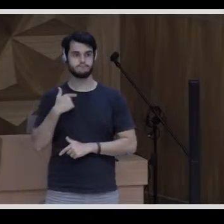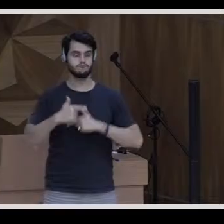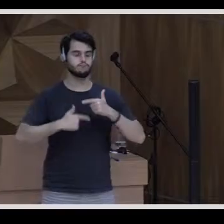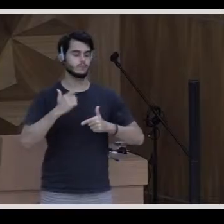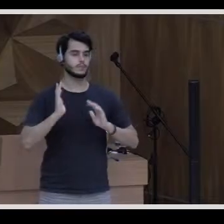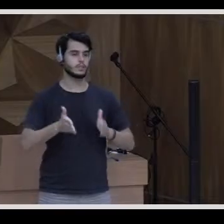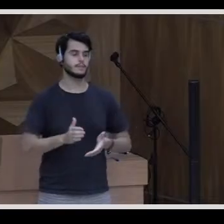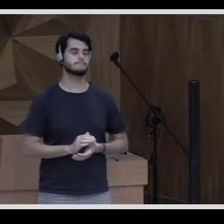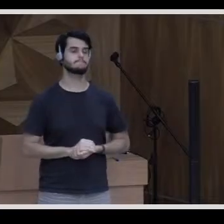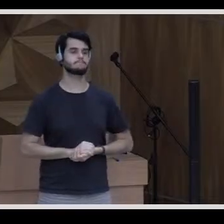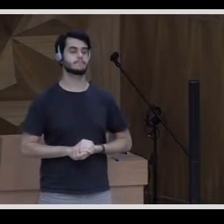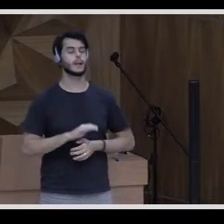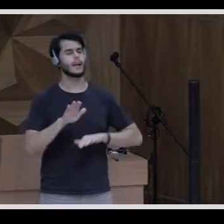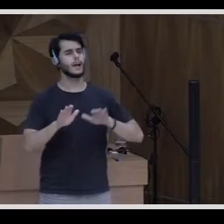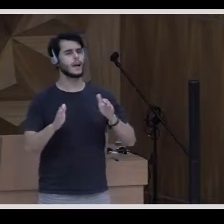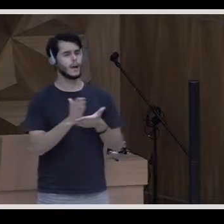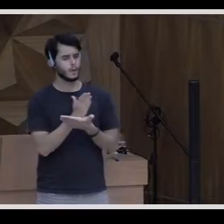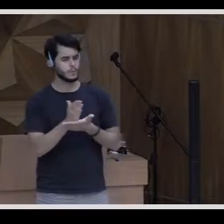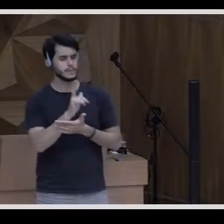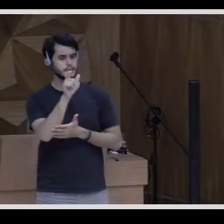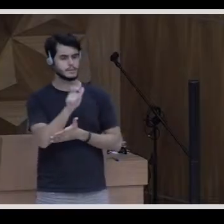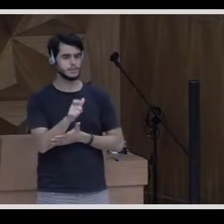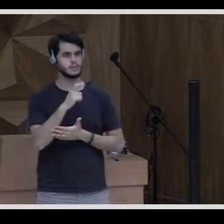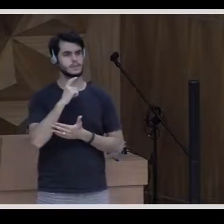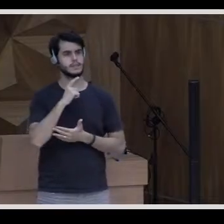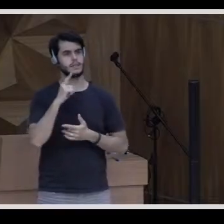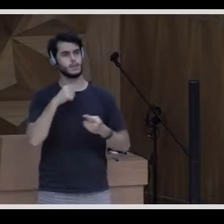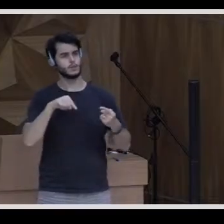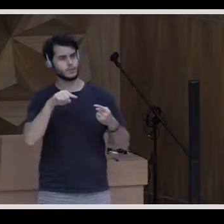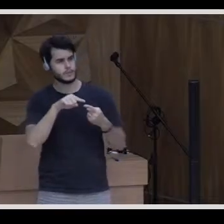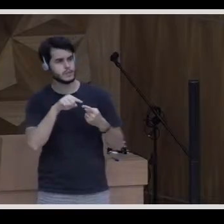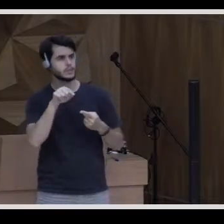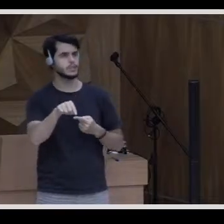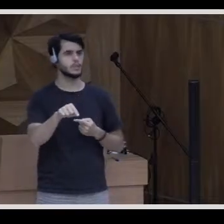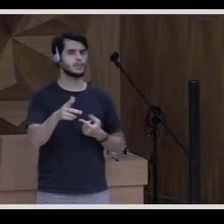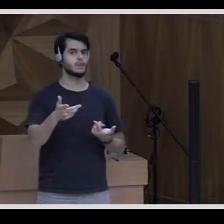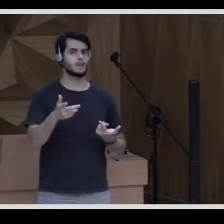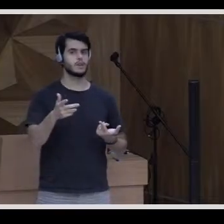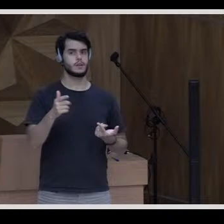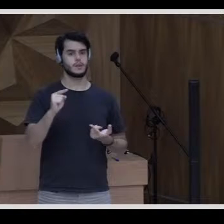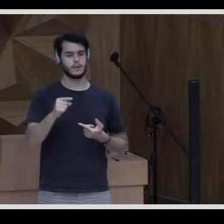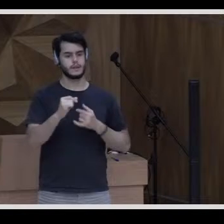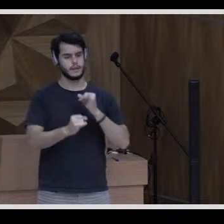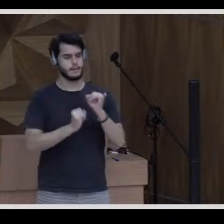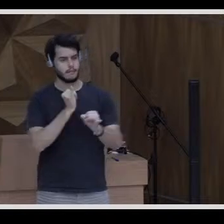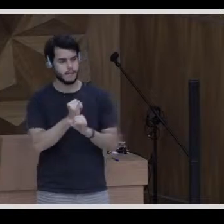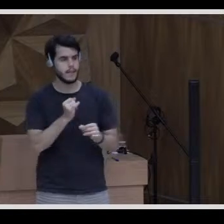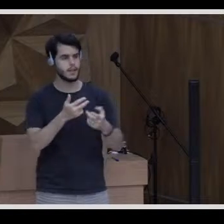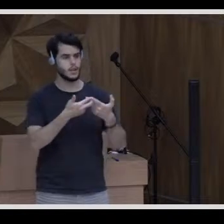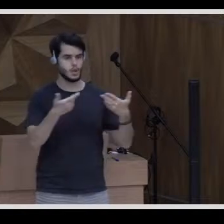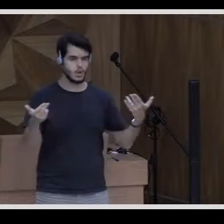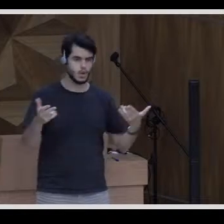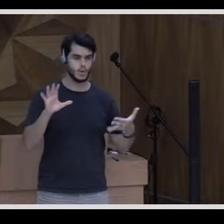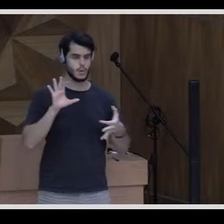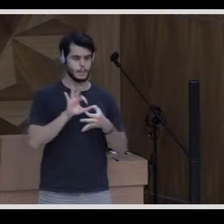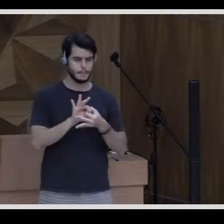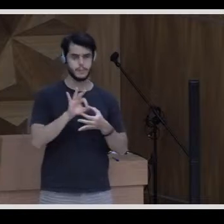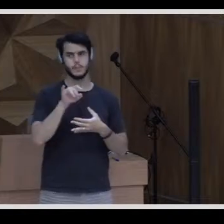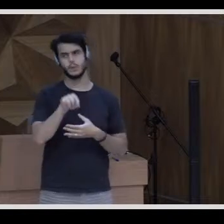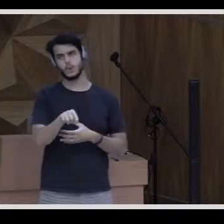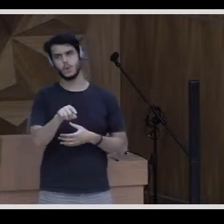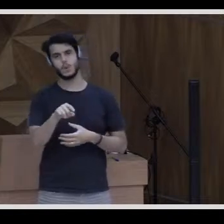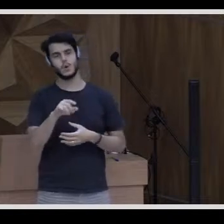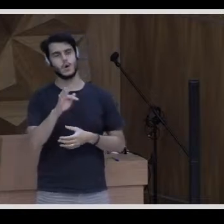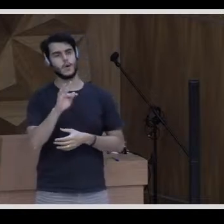formal methods person and a formal methods and HCI person. So I'm going to talk a little bit about that first. And that's going to sort of lead